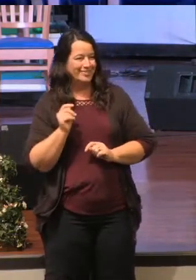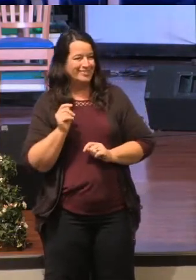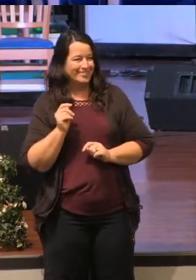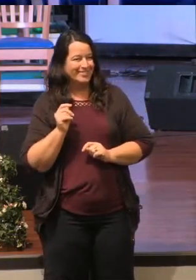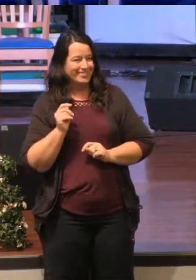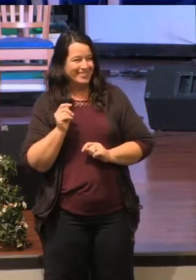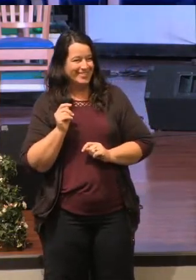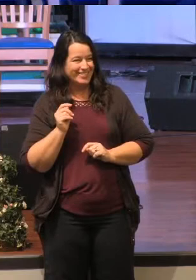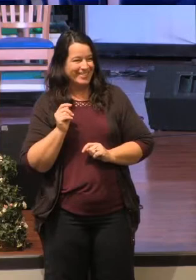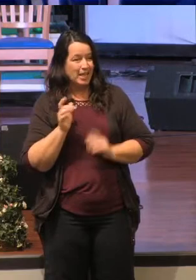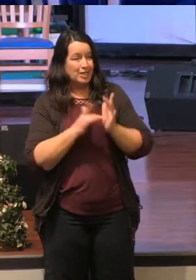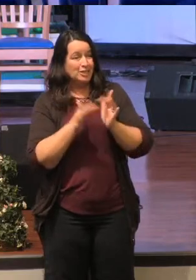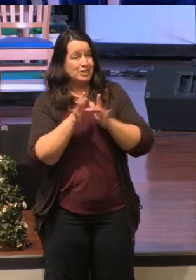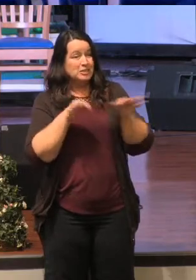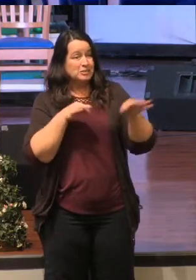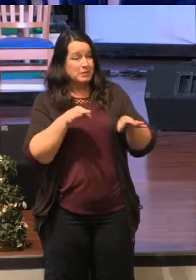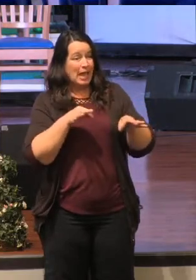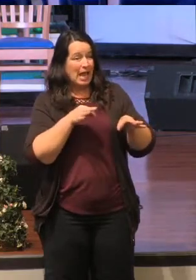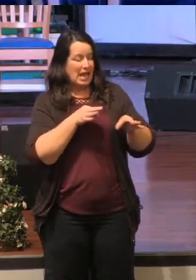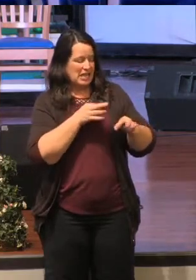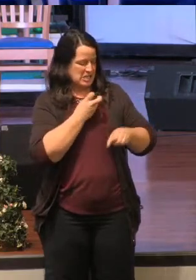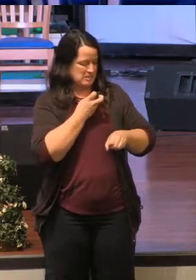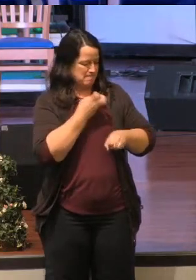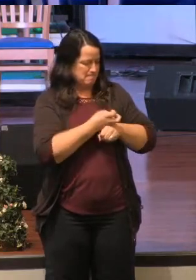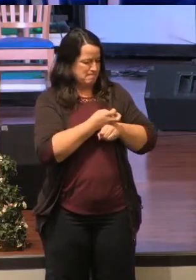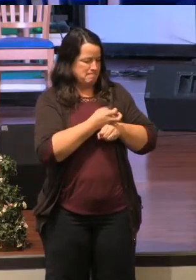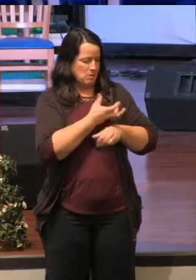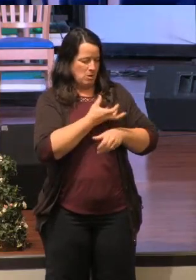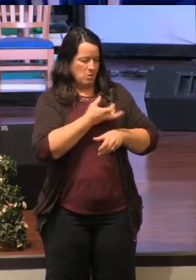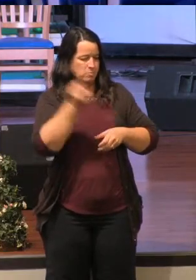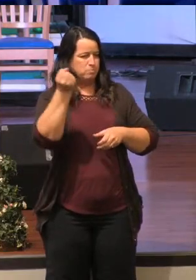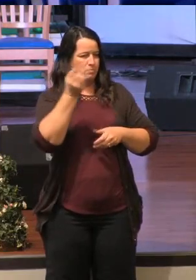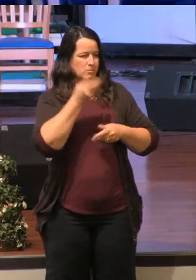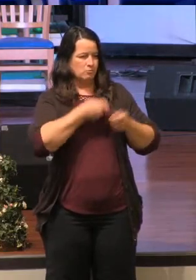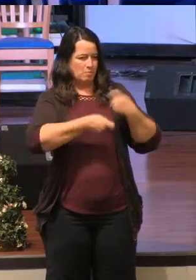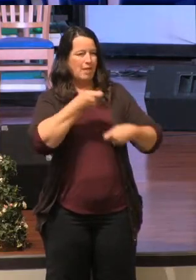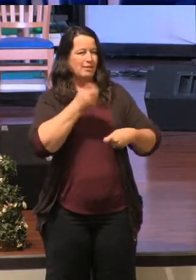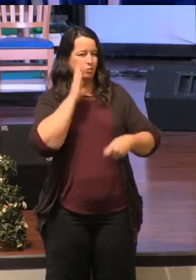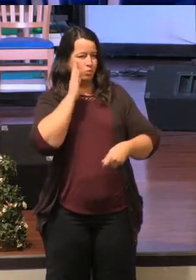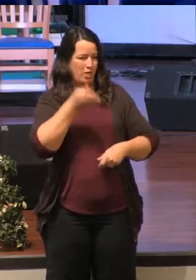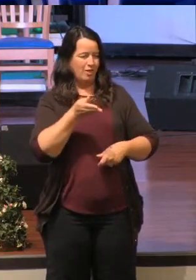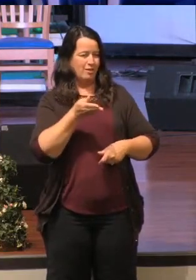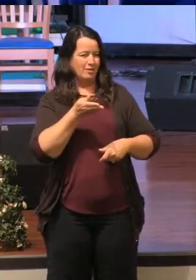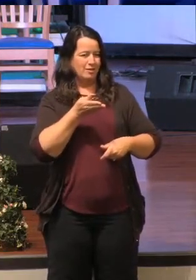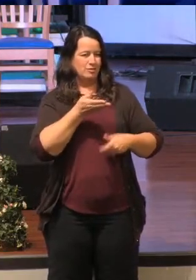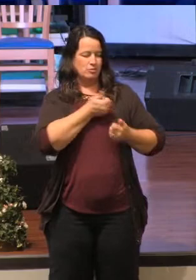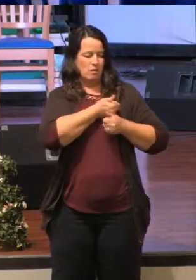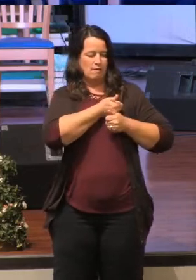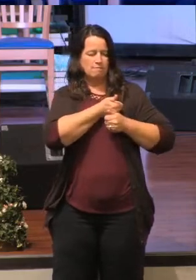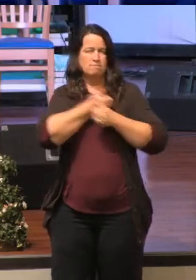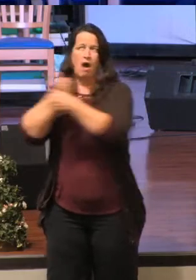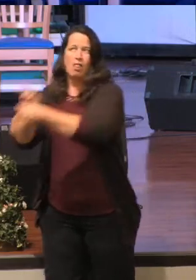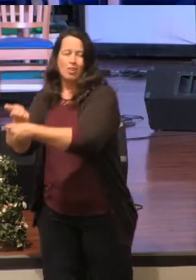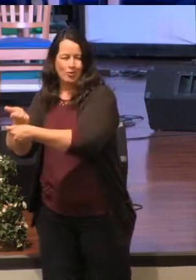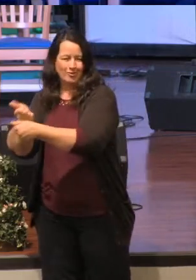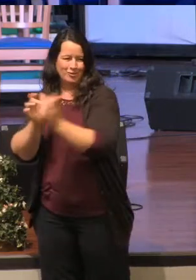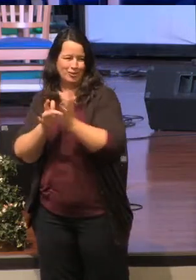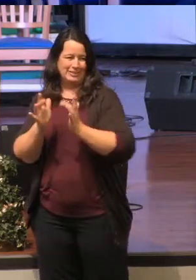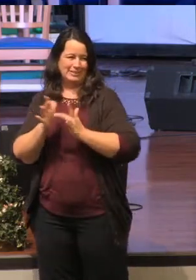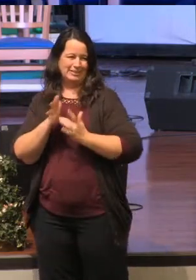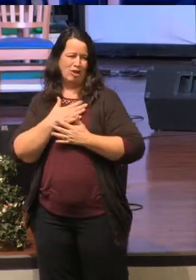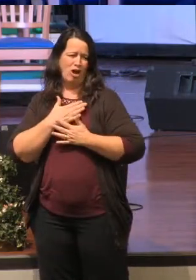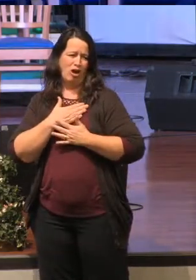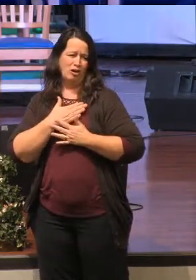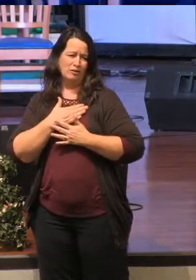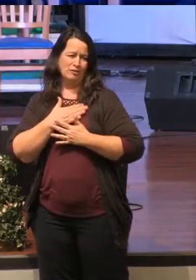to give you a new heart. I'm going to take away that stony heart. And I'm going to give you a heart of flesh, a heart after my heart. So Jesus loved you.